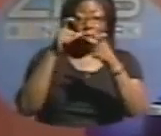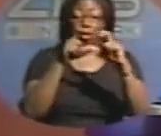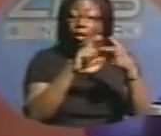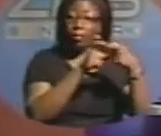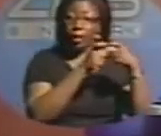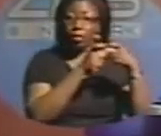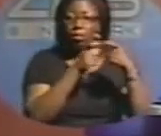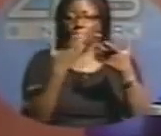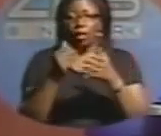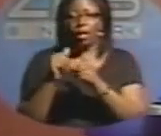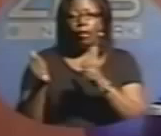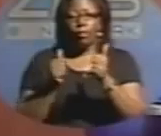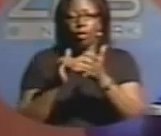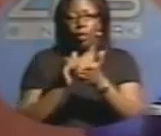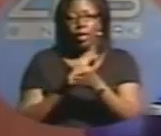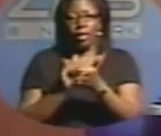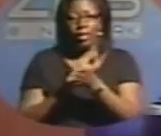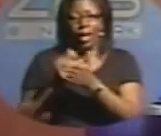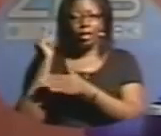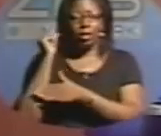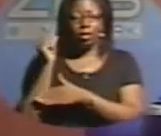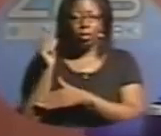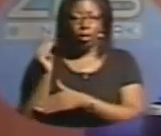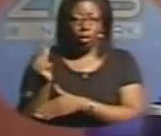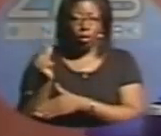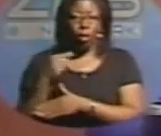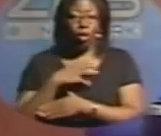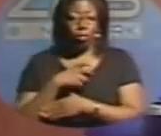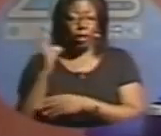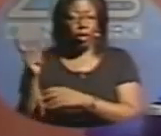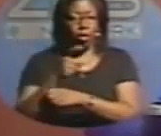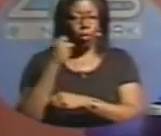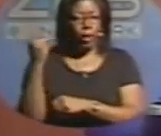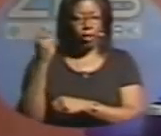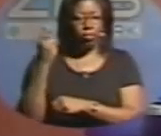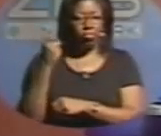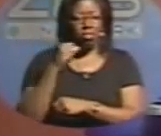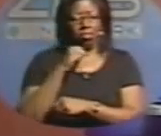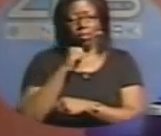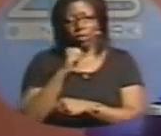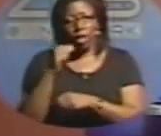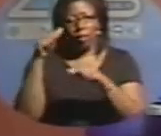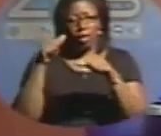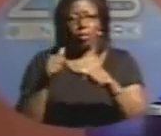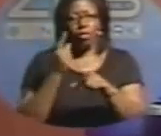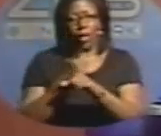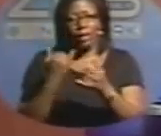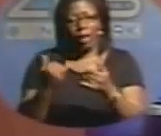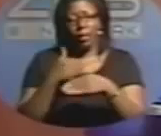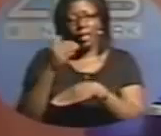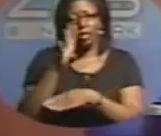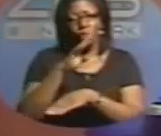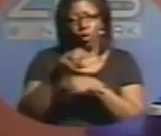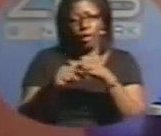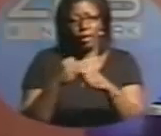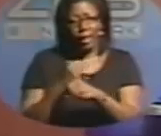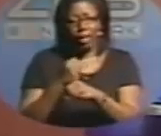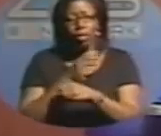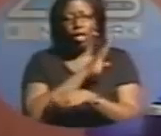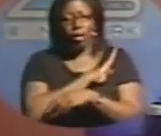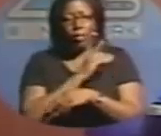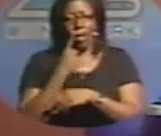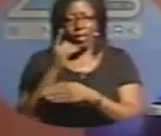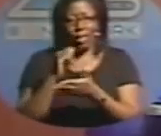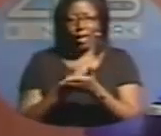However, following the gold medal win in the 4x4, that doesn't even seem like a possibility right now. Over the next 4 years, though, Brown says